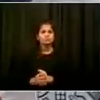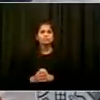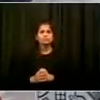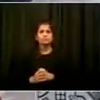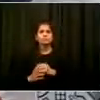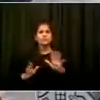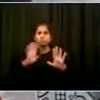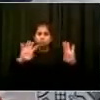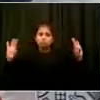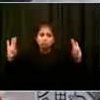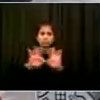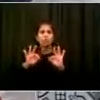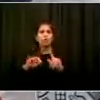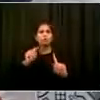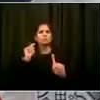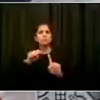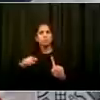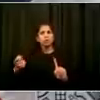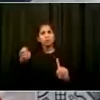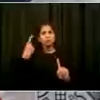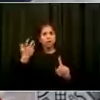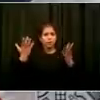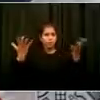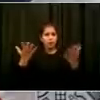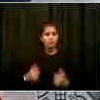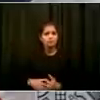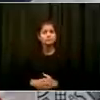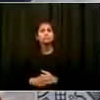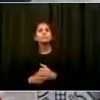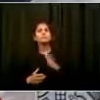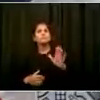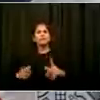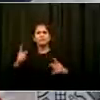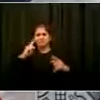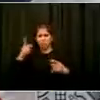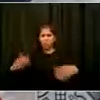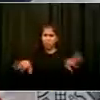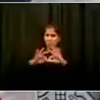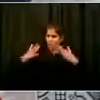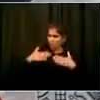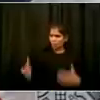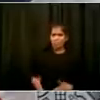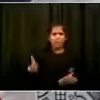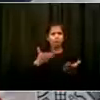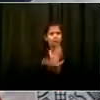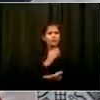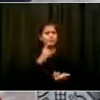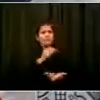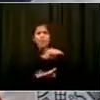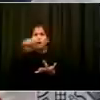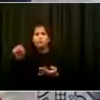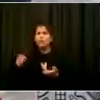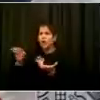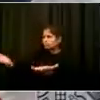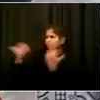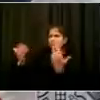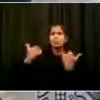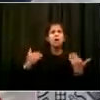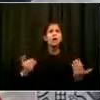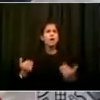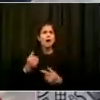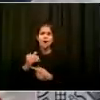human level what it means every time minority and women-owned business gets a contract, what